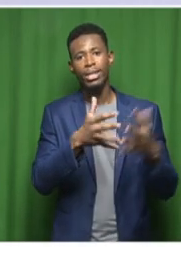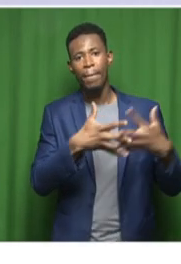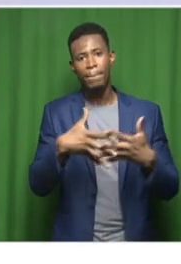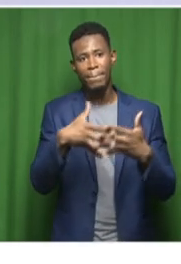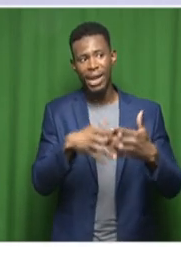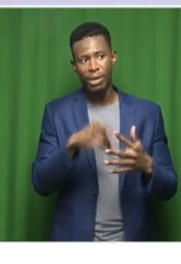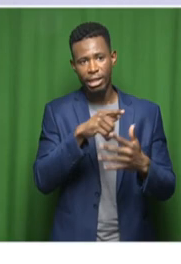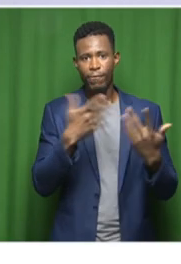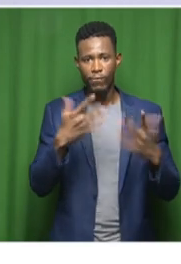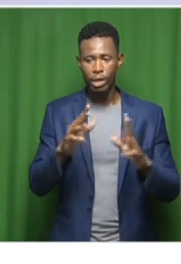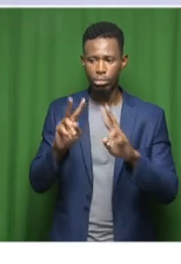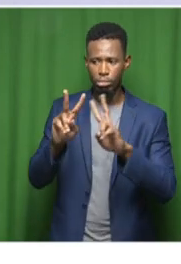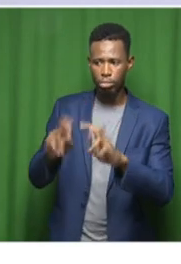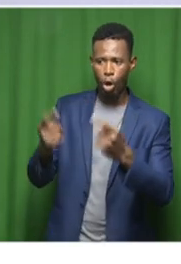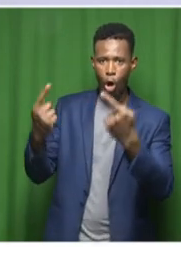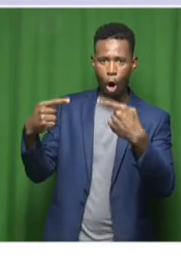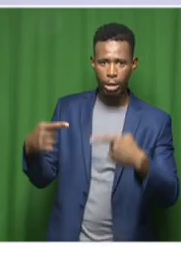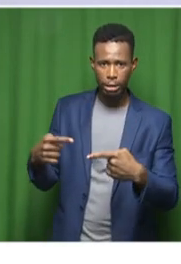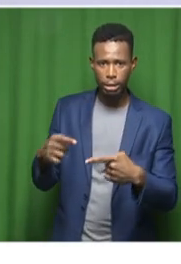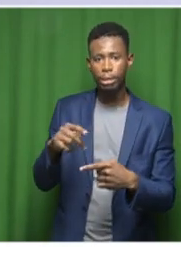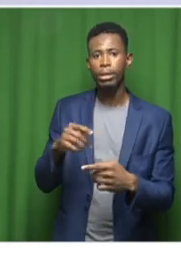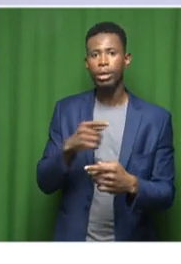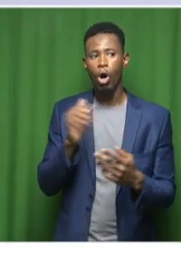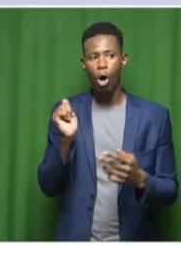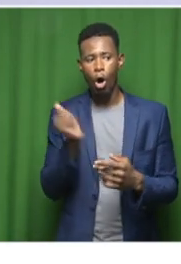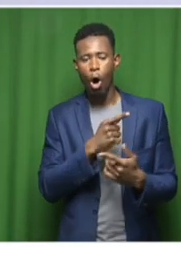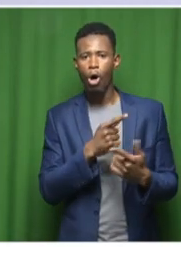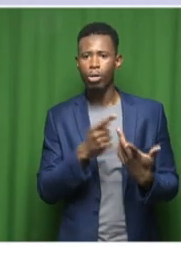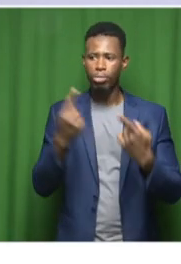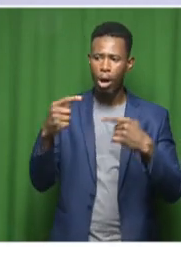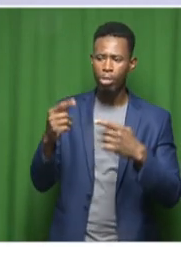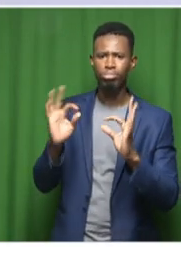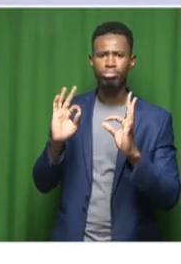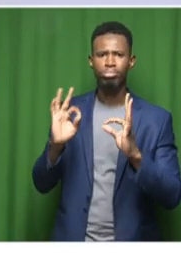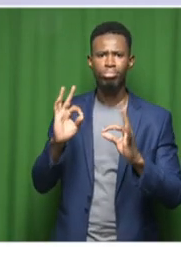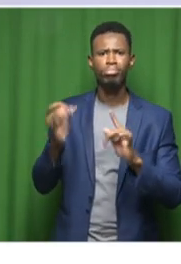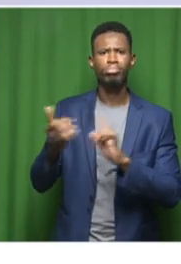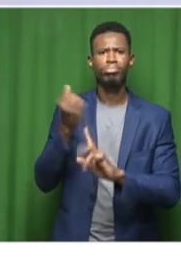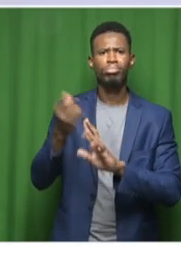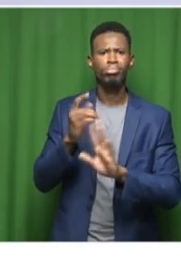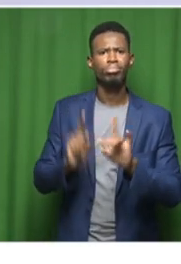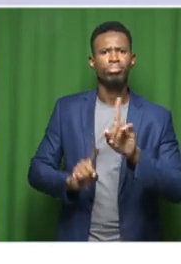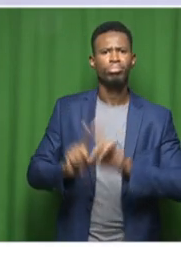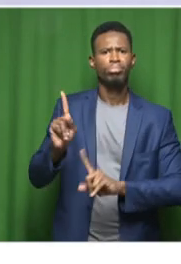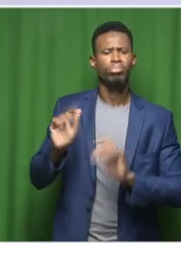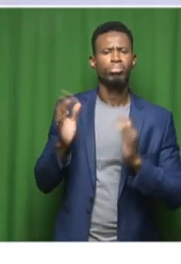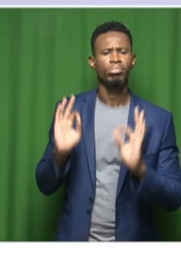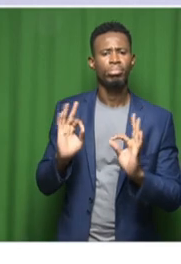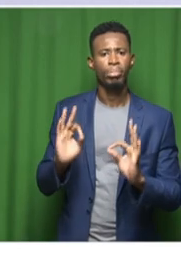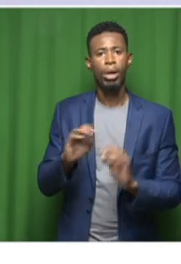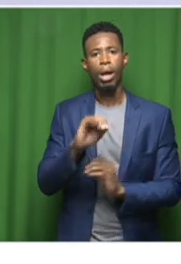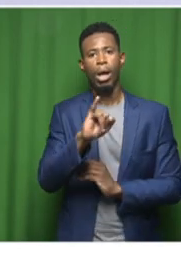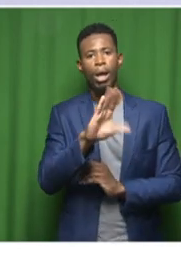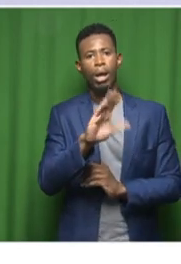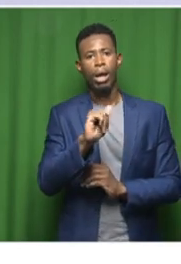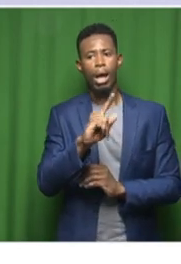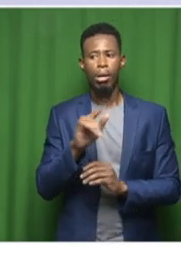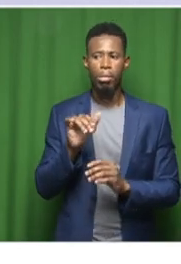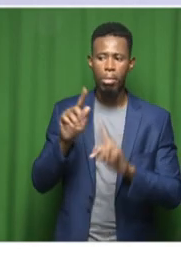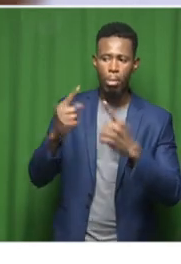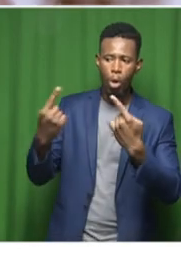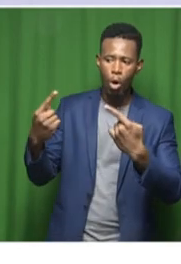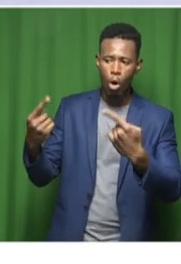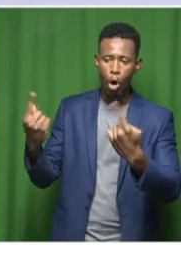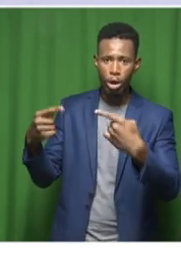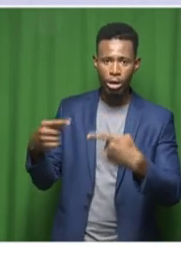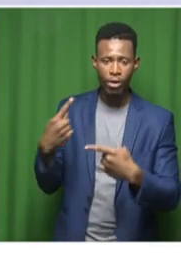with U.S. Okay. And with all of them, we're receiving flying results. We've just been audited by ICAO for aviation security. Mm-hmm.